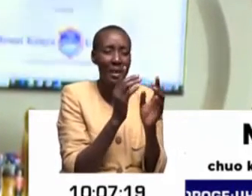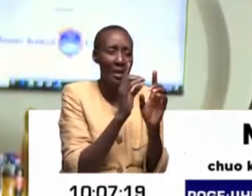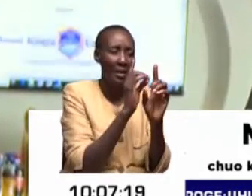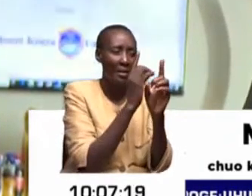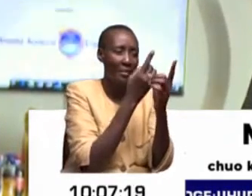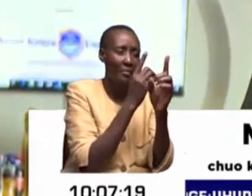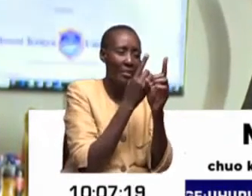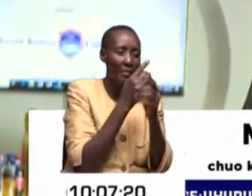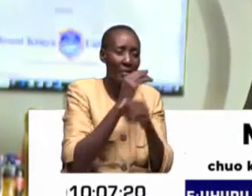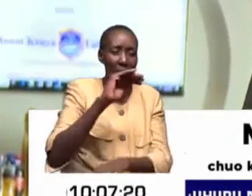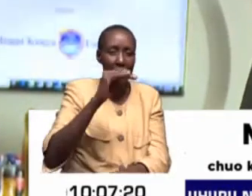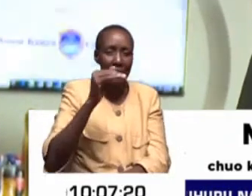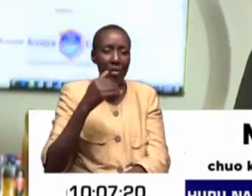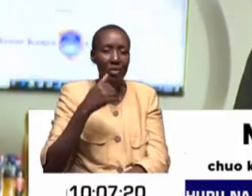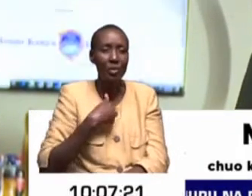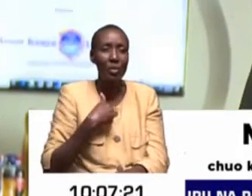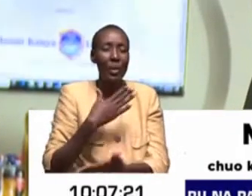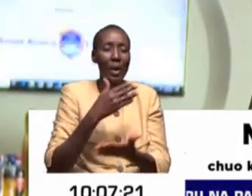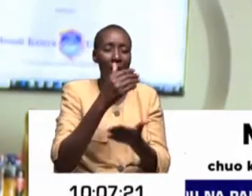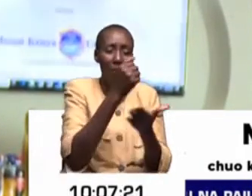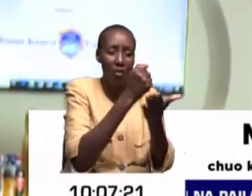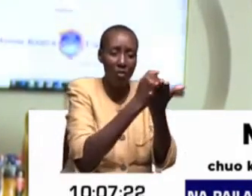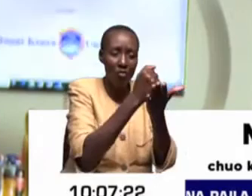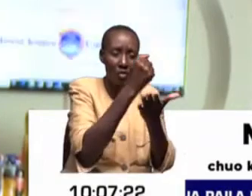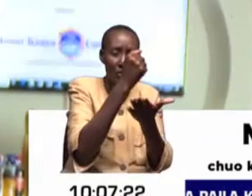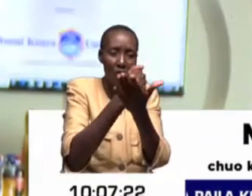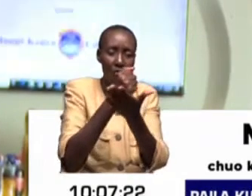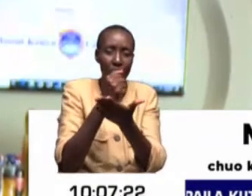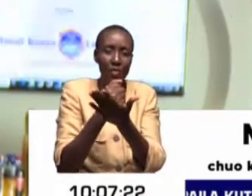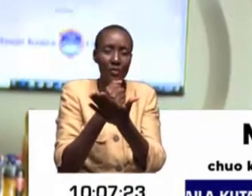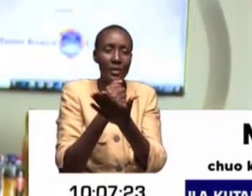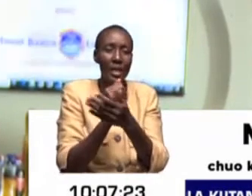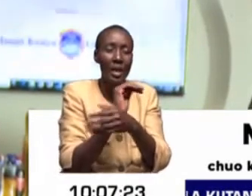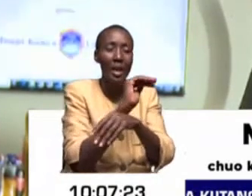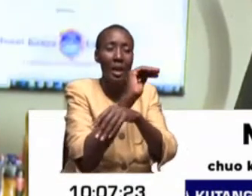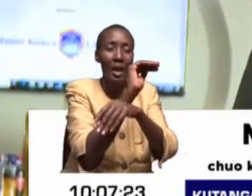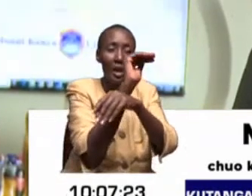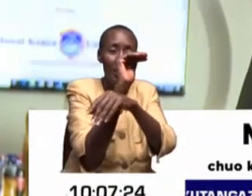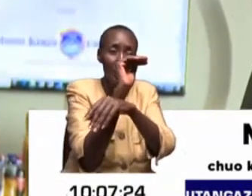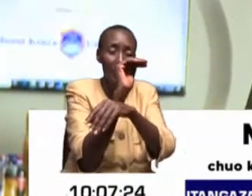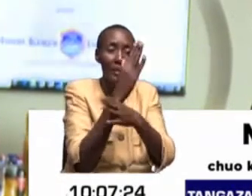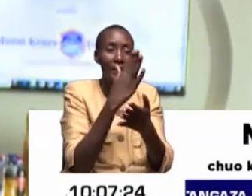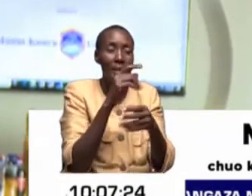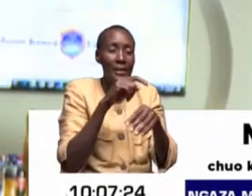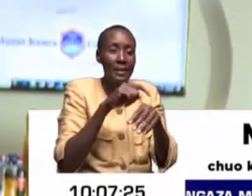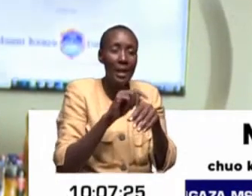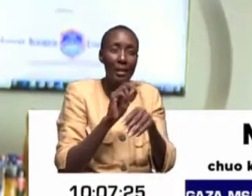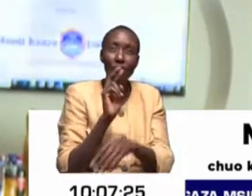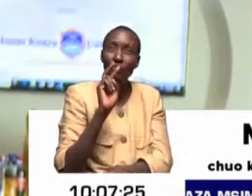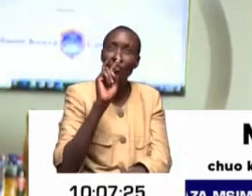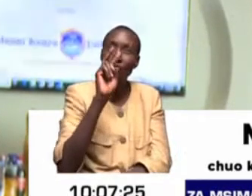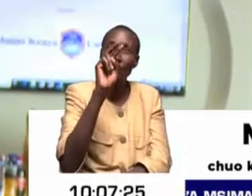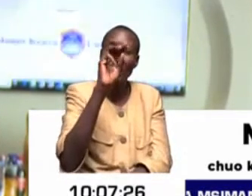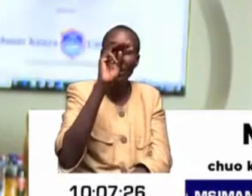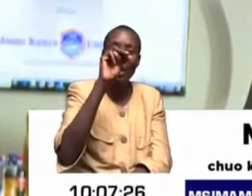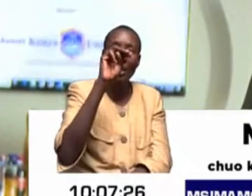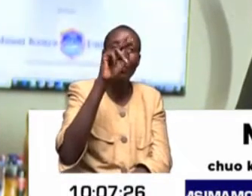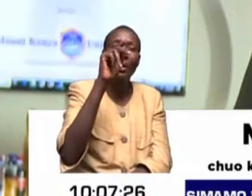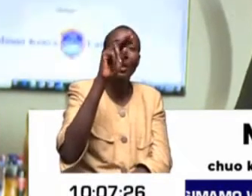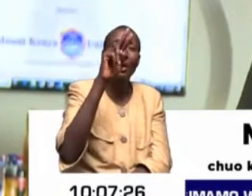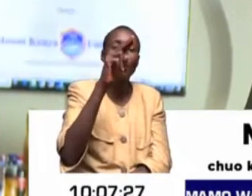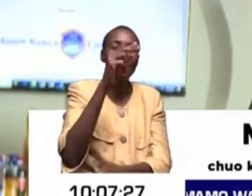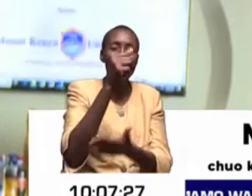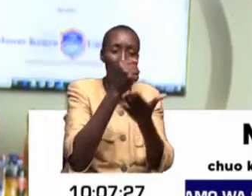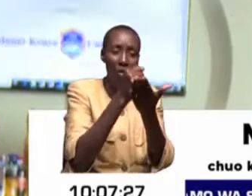towns we have got marketing offices na tugewaomba pale wanaona marketing office ya MKU. We